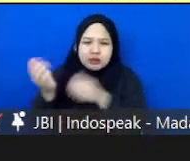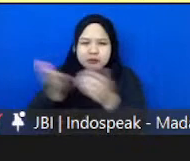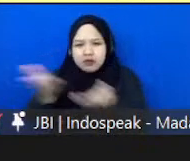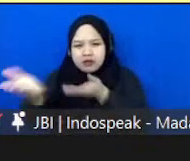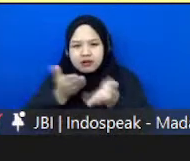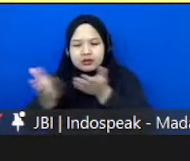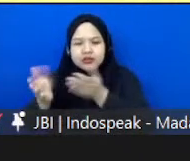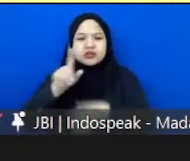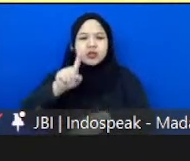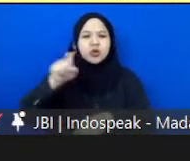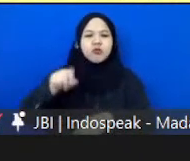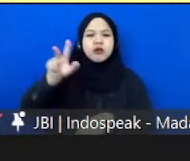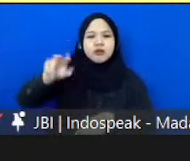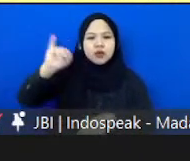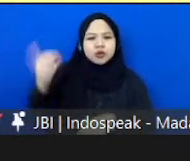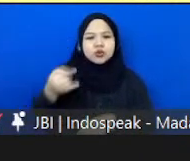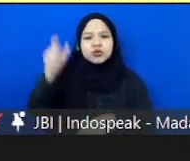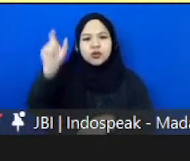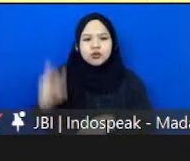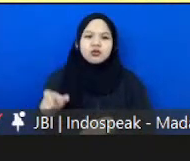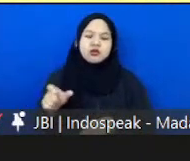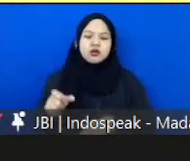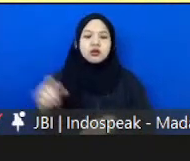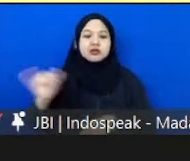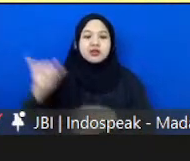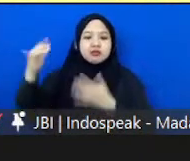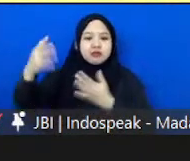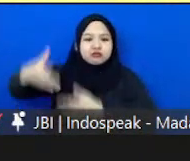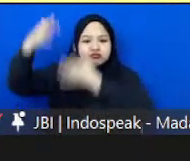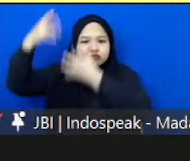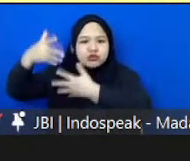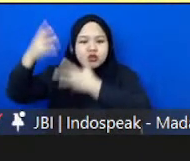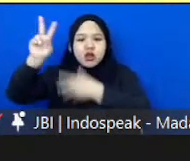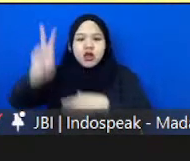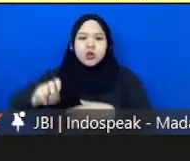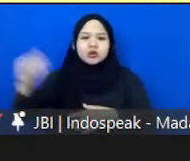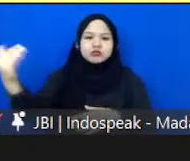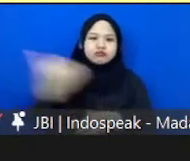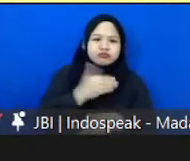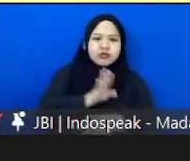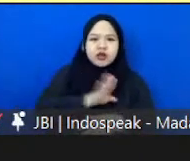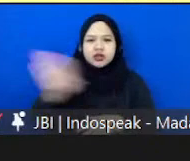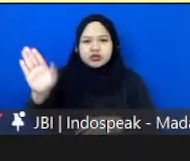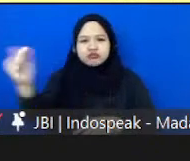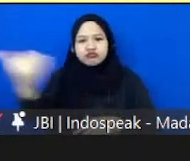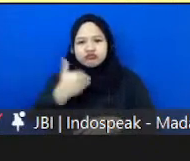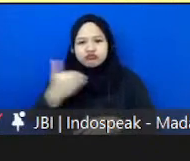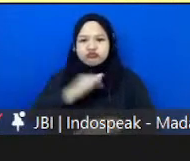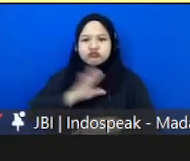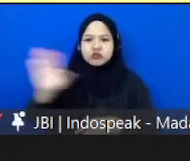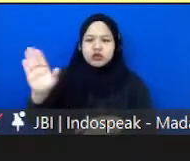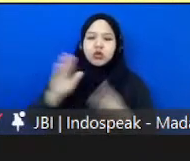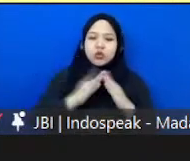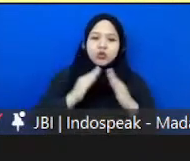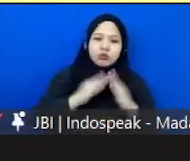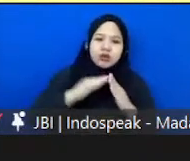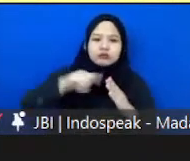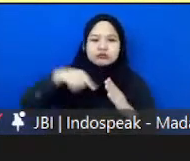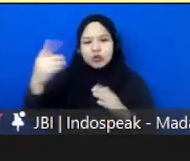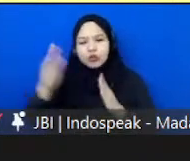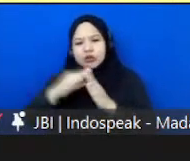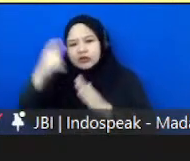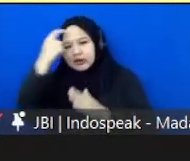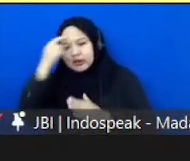also has a part-time commitment flying back and forth to the hospital in Ende. On the other hand, globally, there is a recognition that